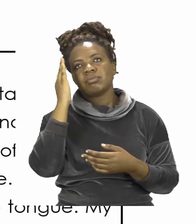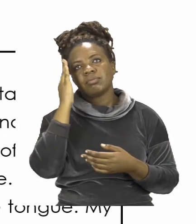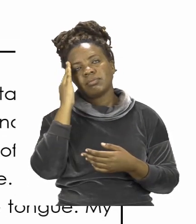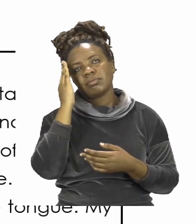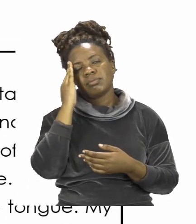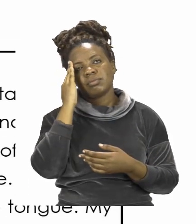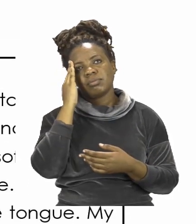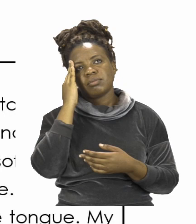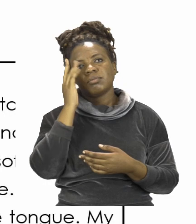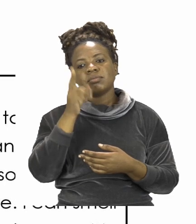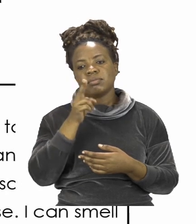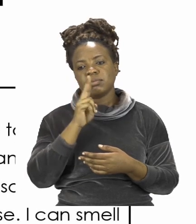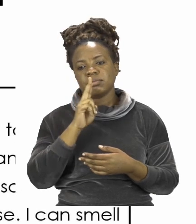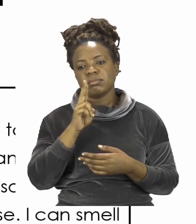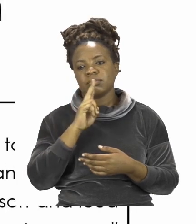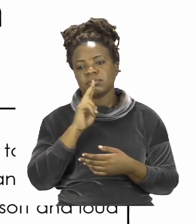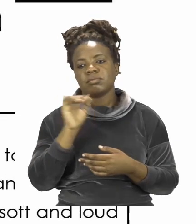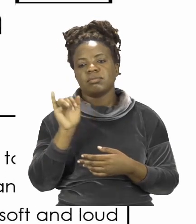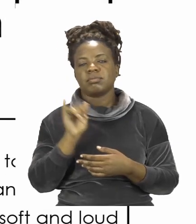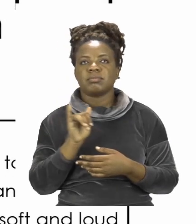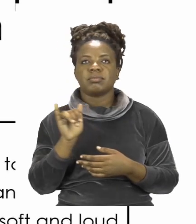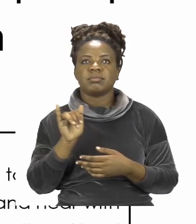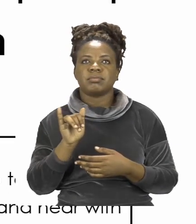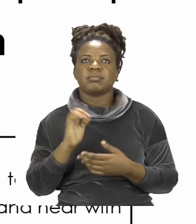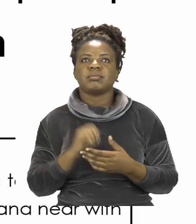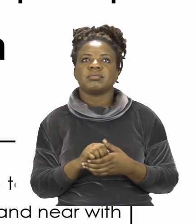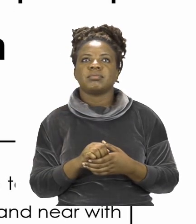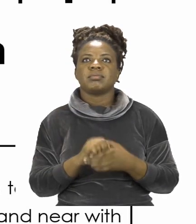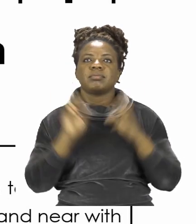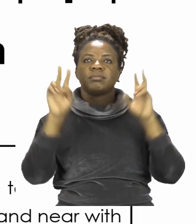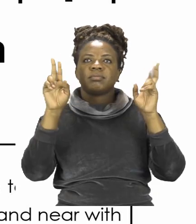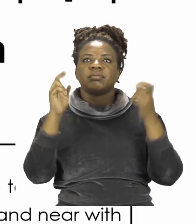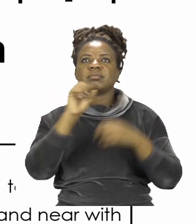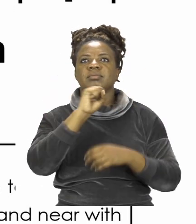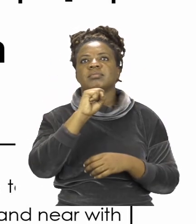find our answers. We're going to start at the heading.